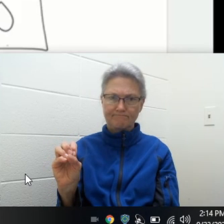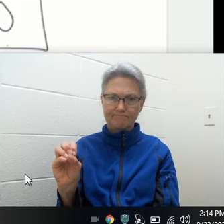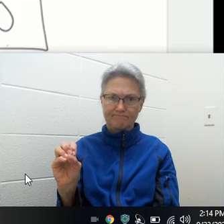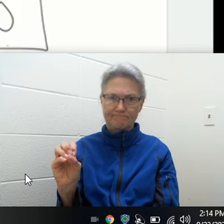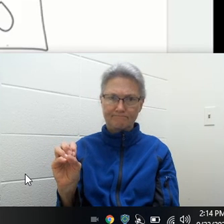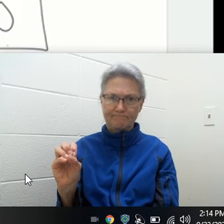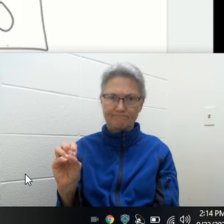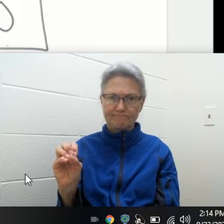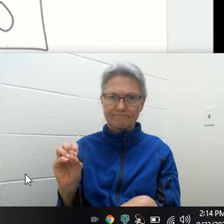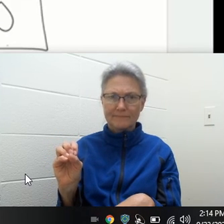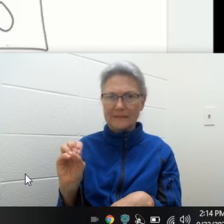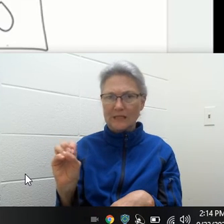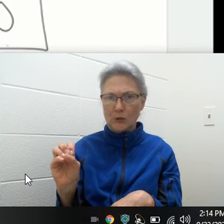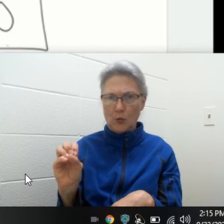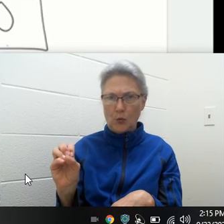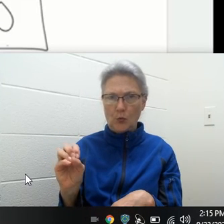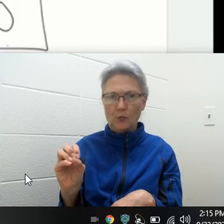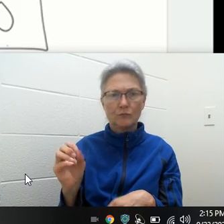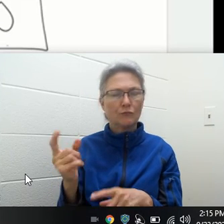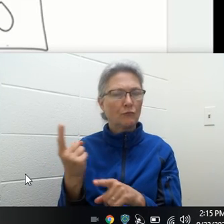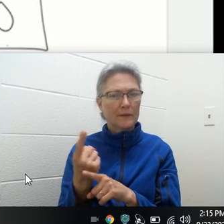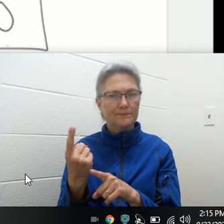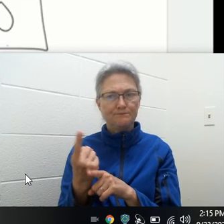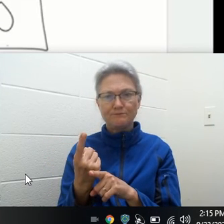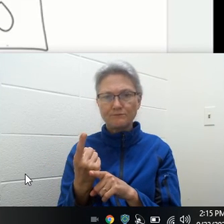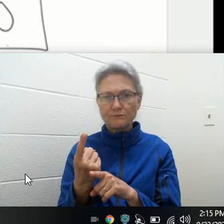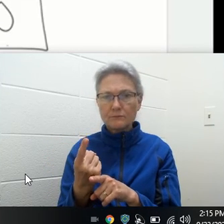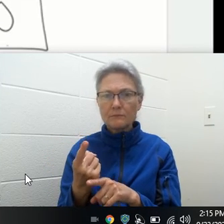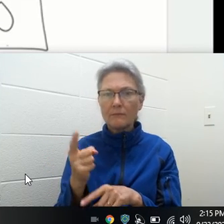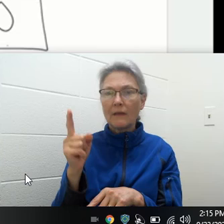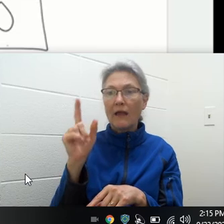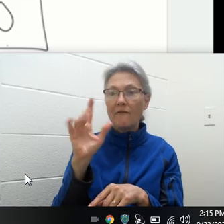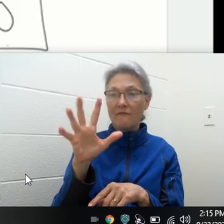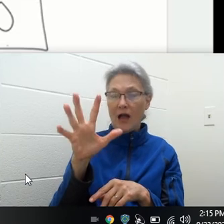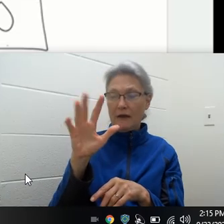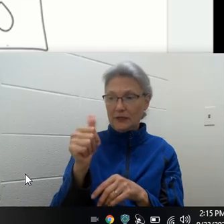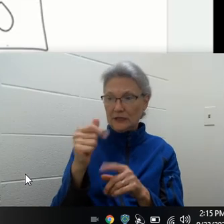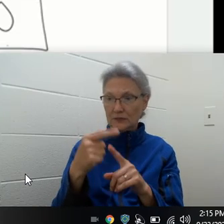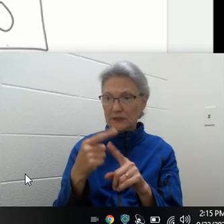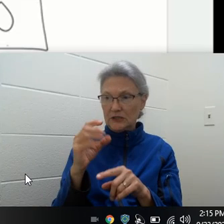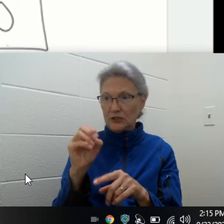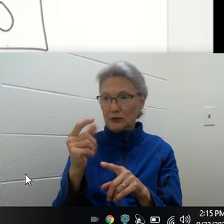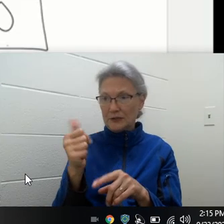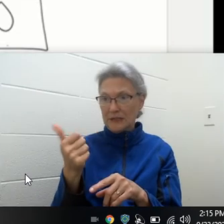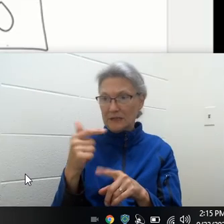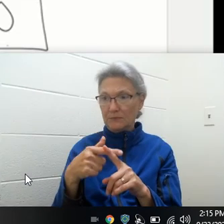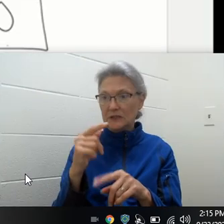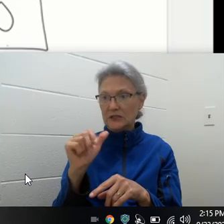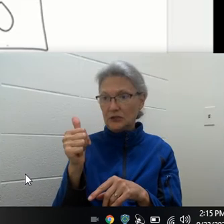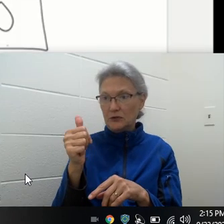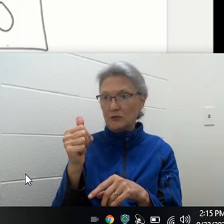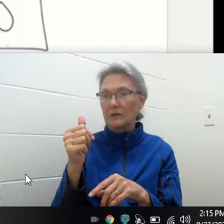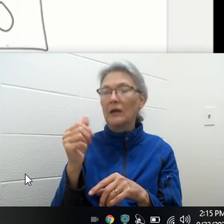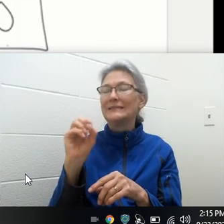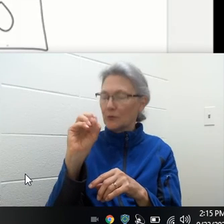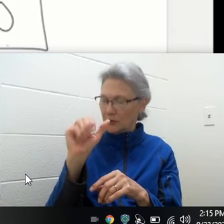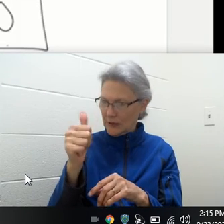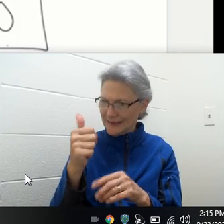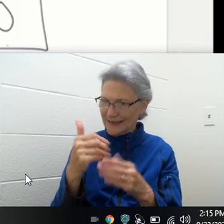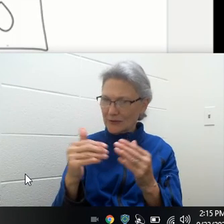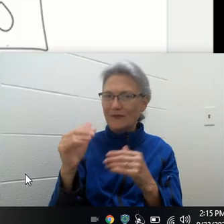plus 0 plus 0, you nailed it. 5 tens plus 0 tens plus 0 tens is 5 tens.